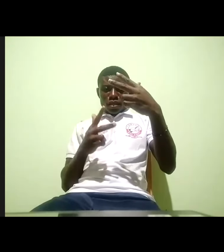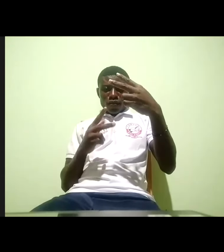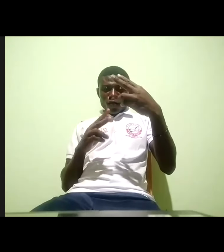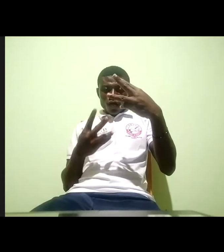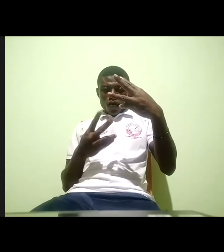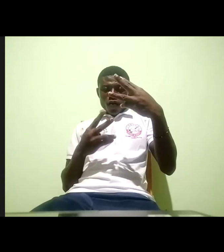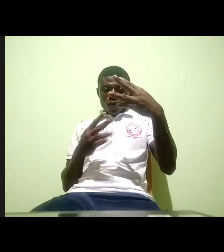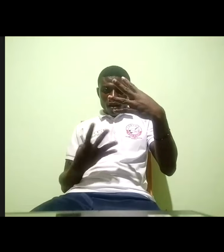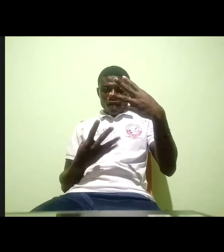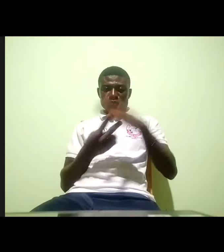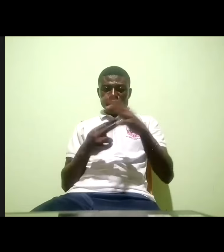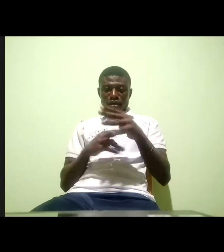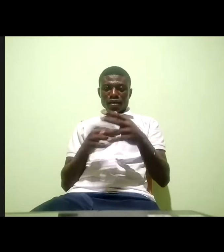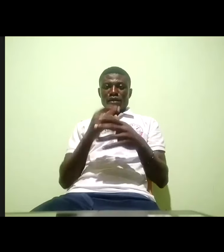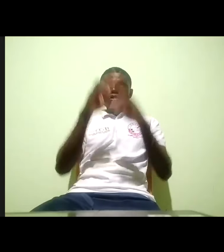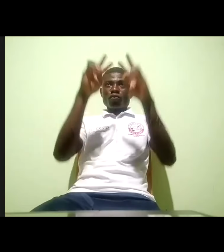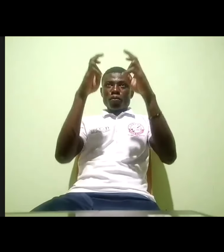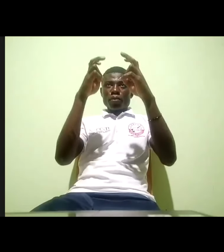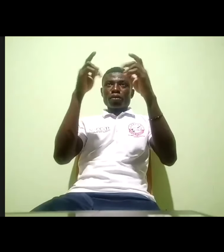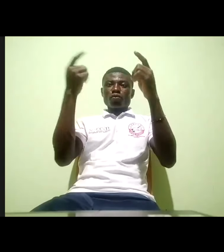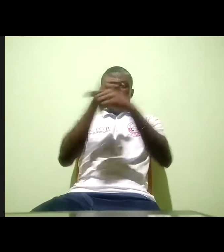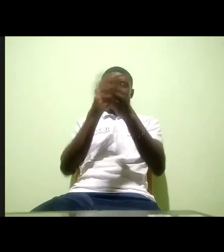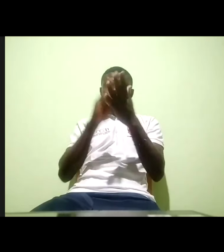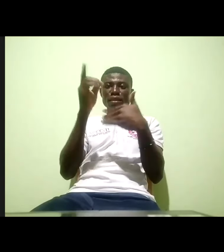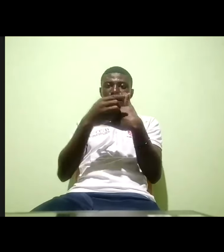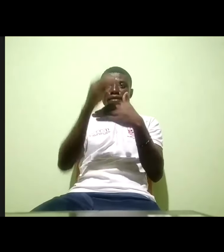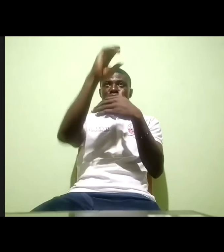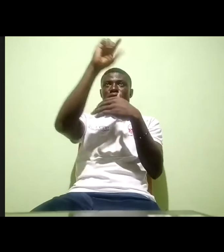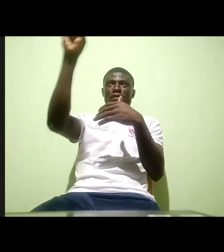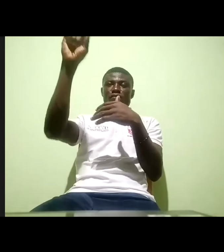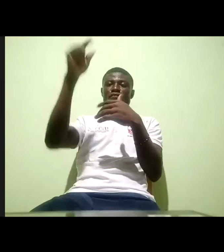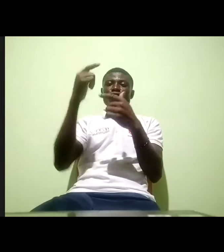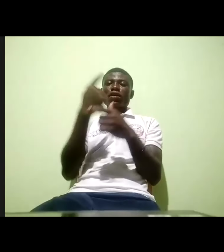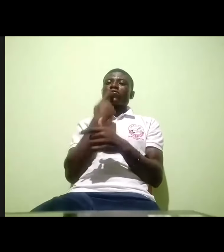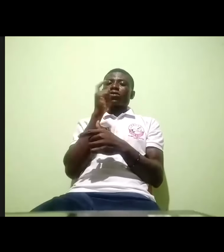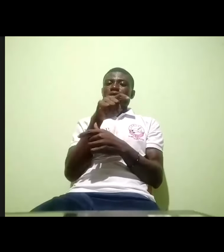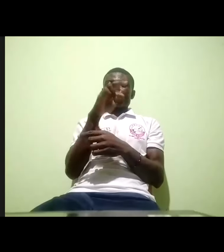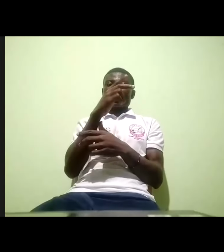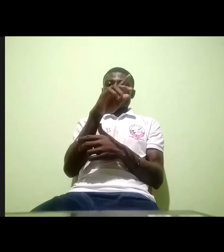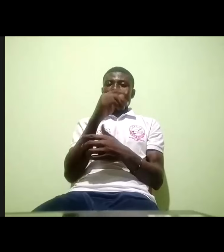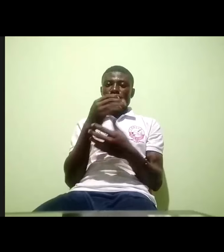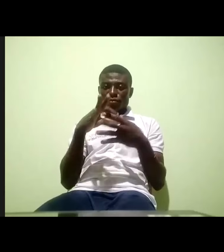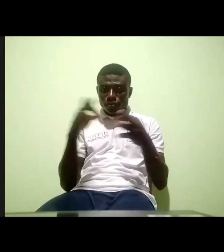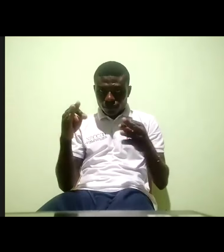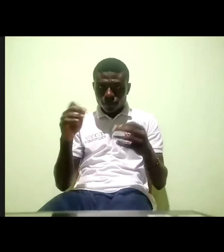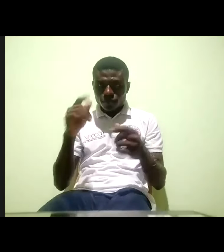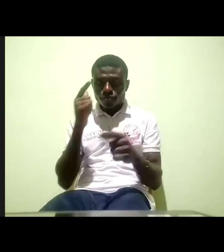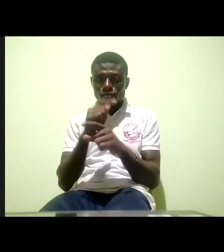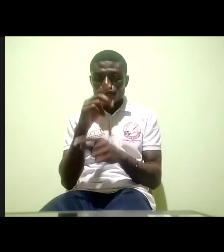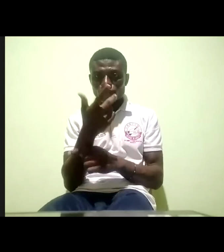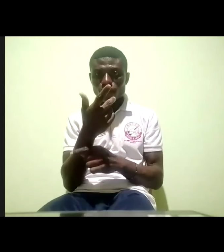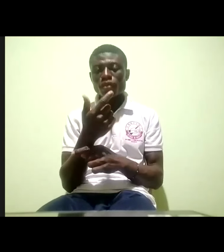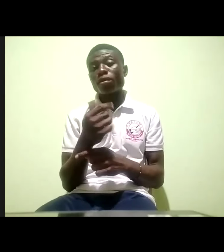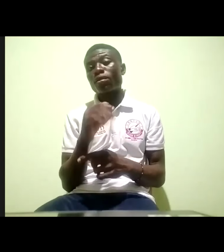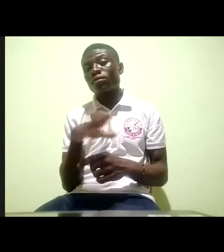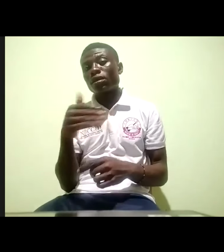topic of the story, what we are writing. Next, add 3 sentences there. Just write 3 sentences. If the child is having